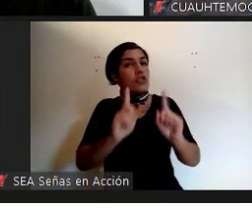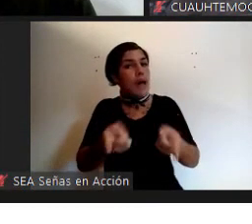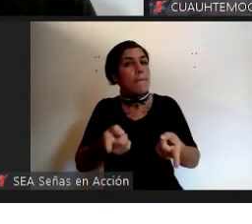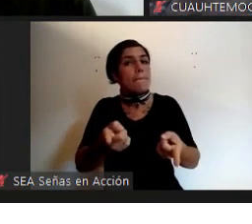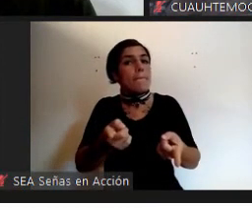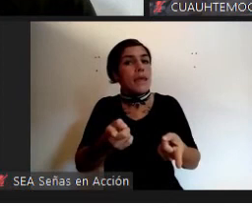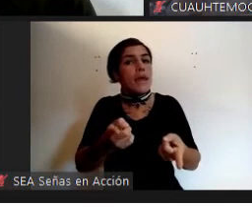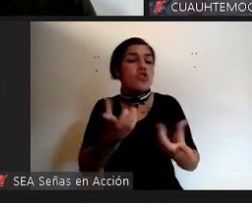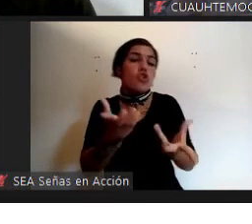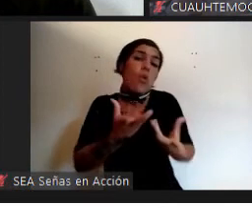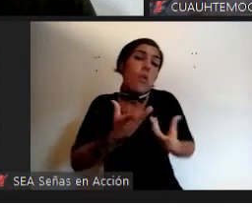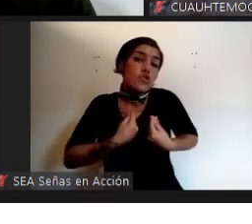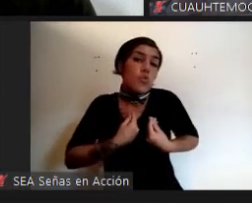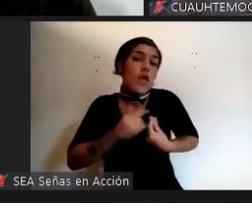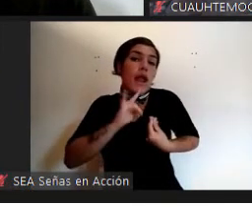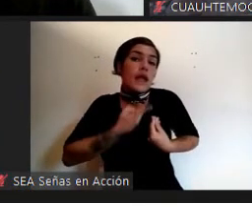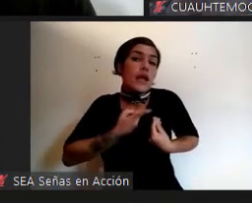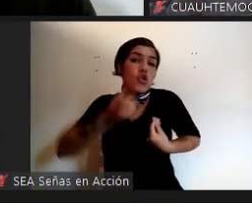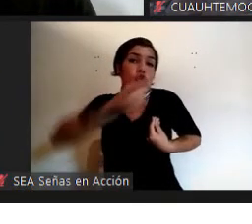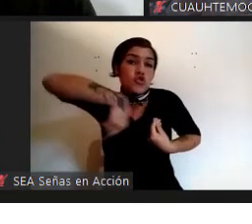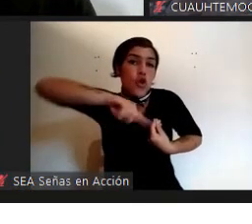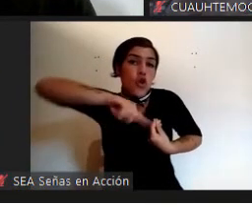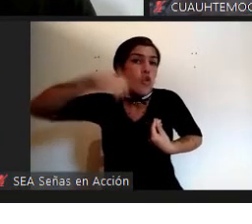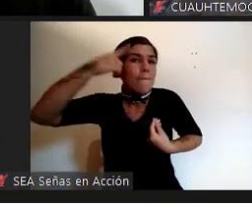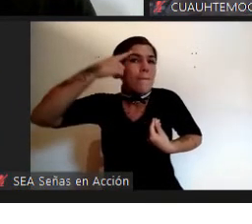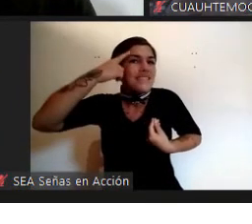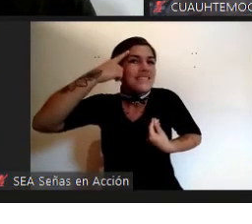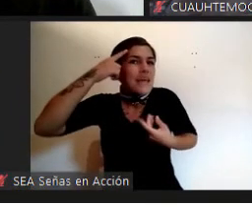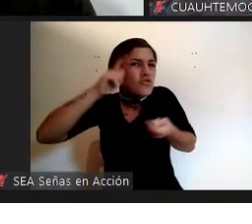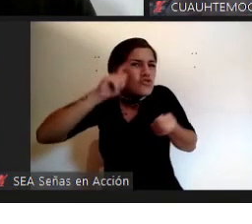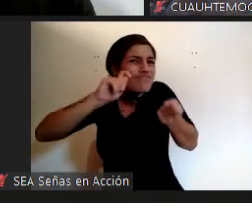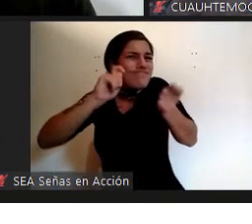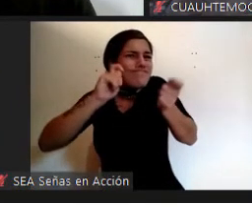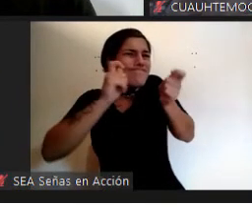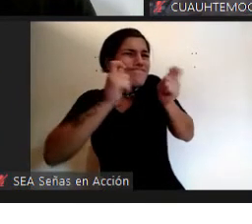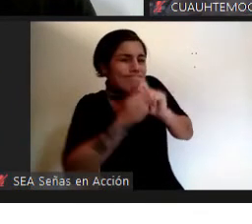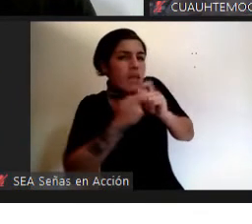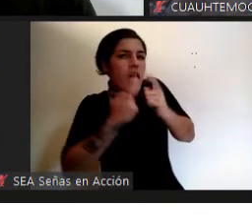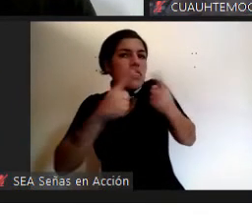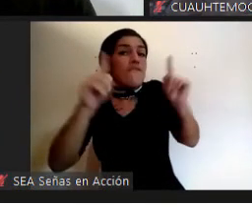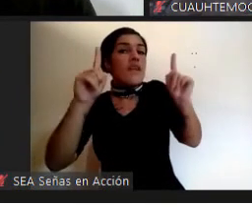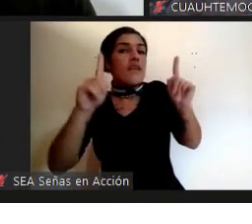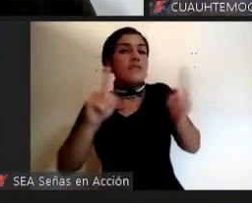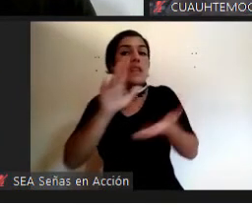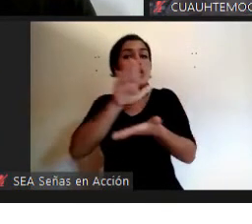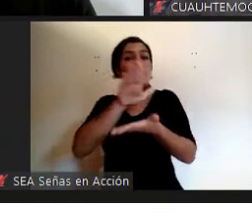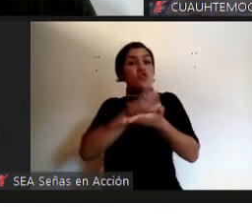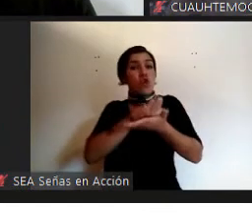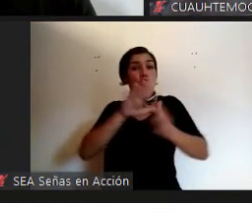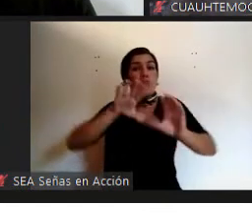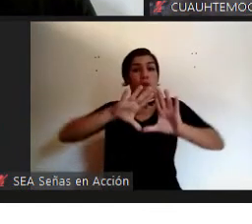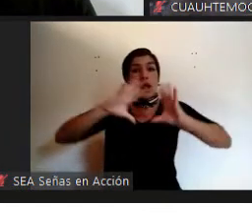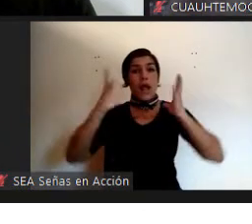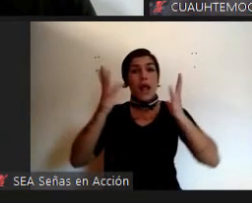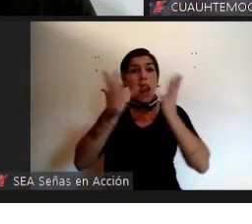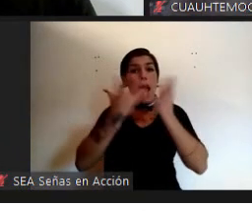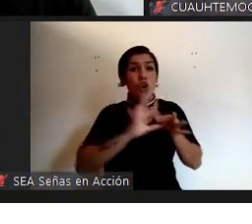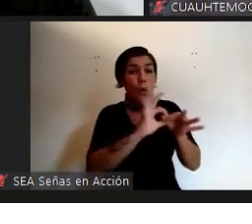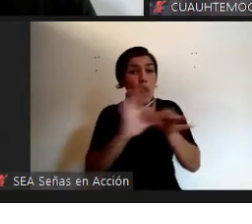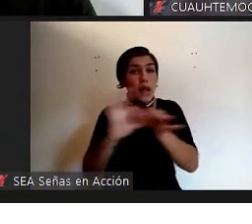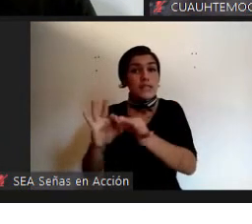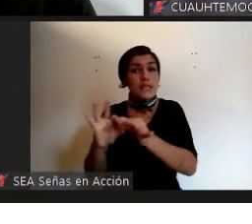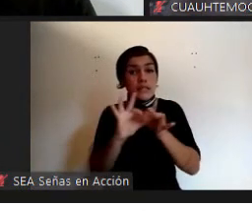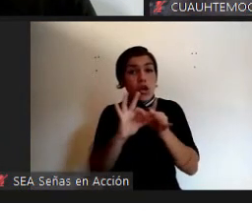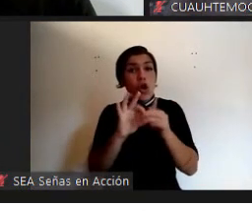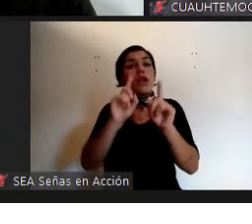change our viewpoint on globalization. And maybe it'll force us to